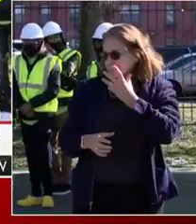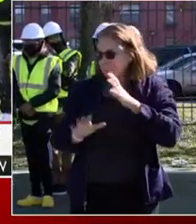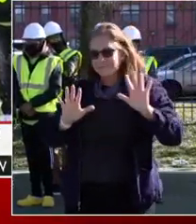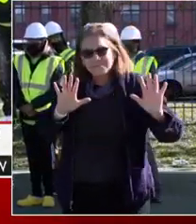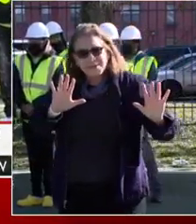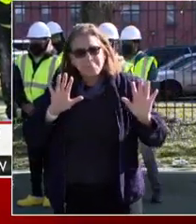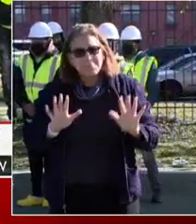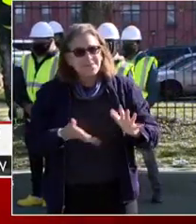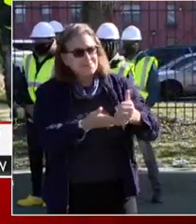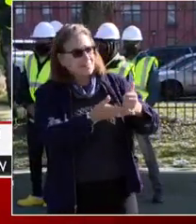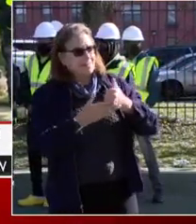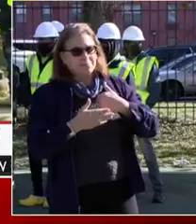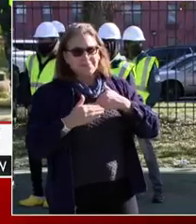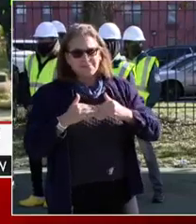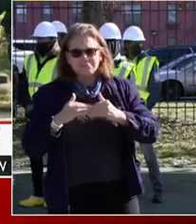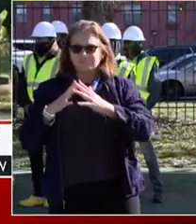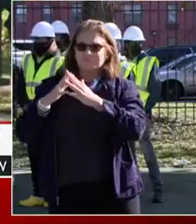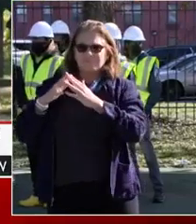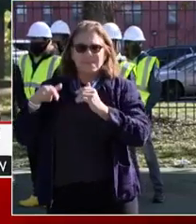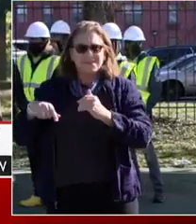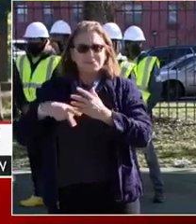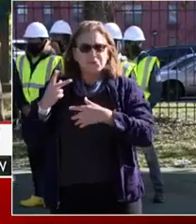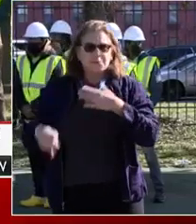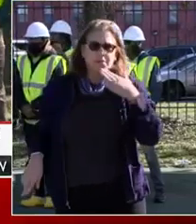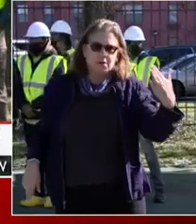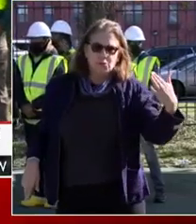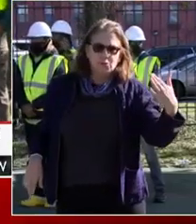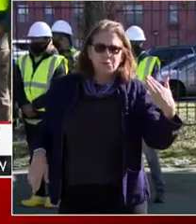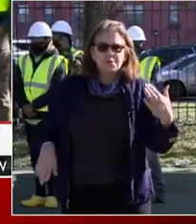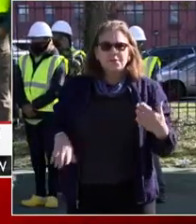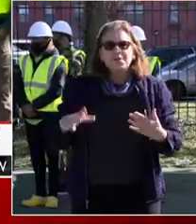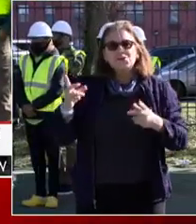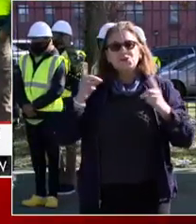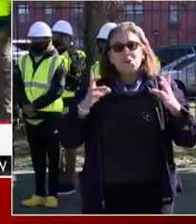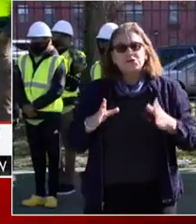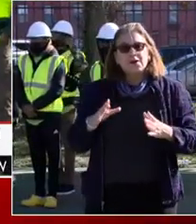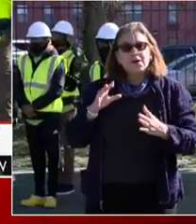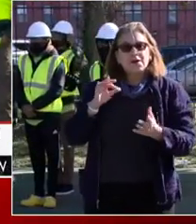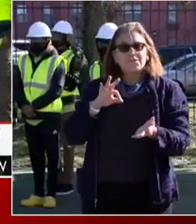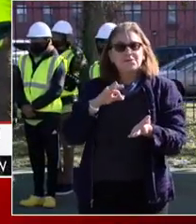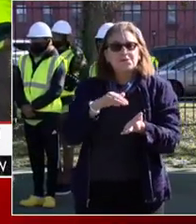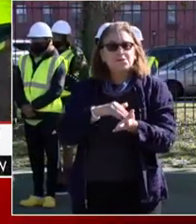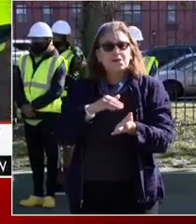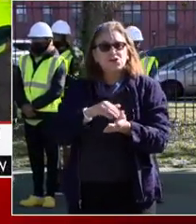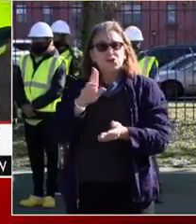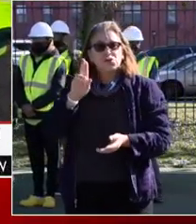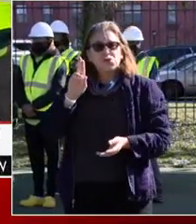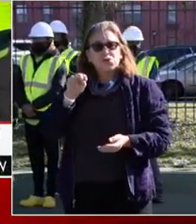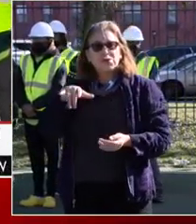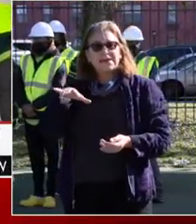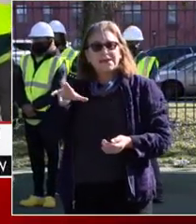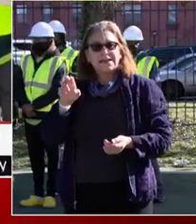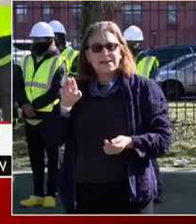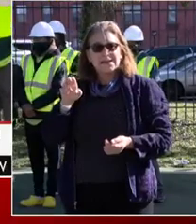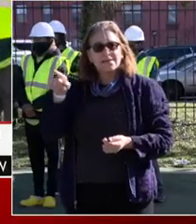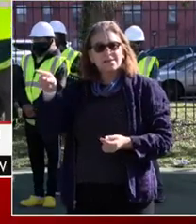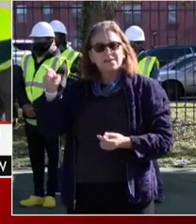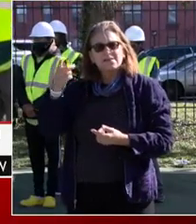Thank you very much. Thank you, Director Dr. Unique, for helping constituents